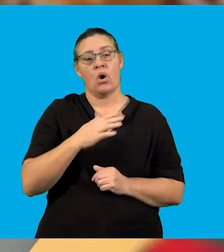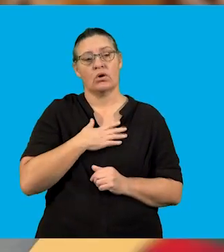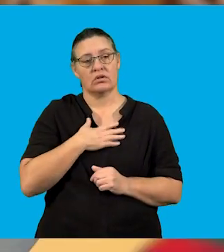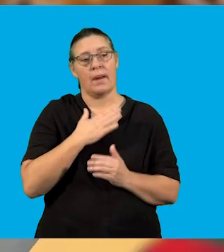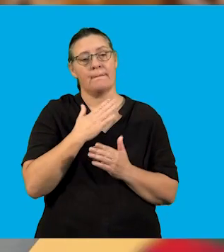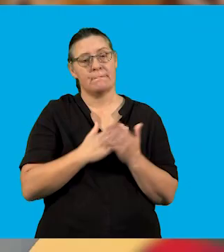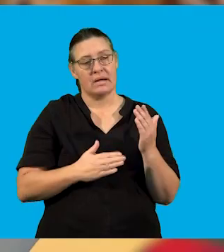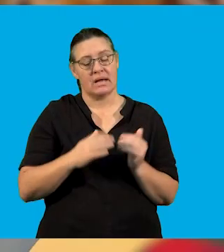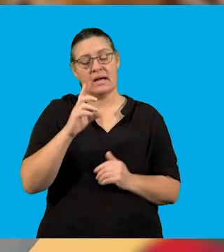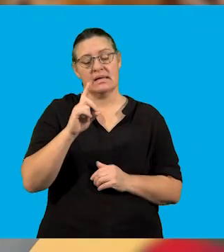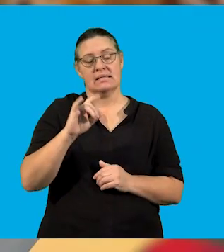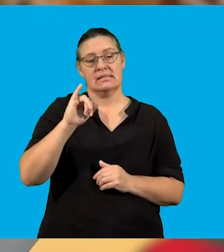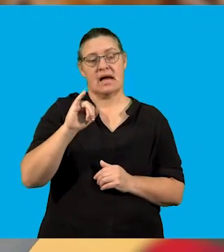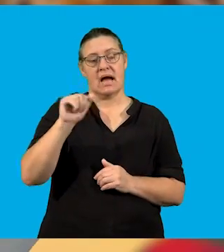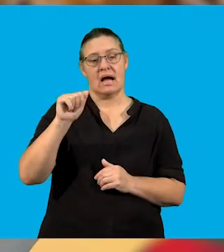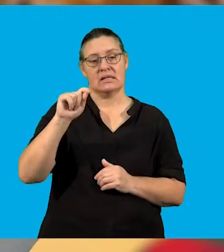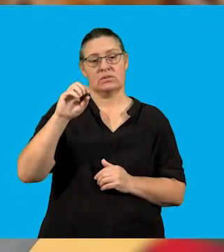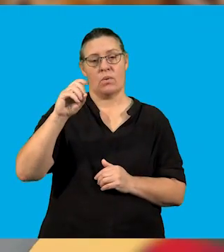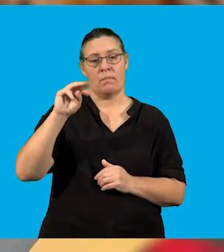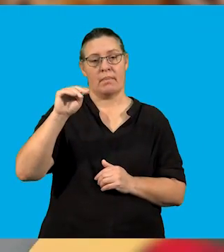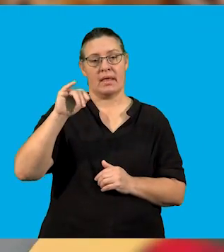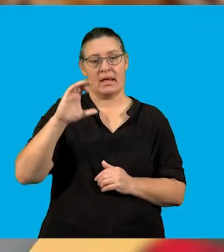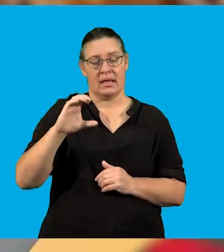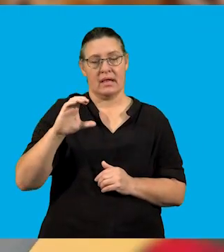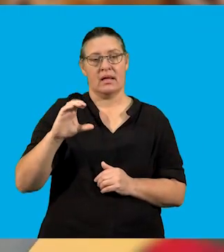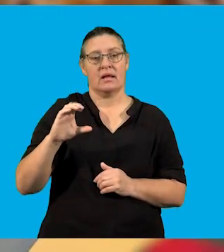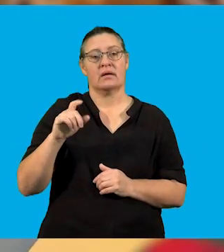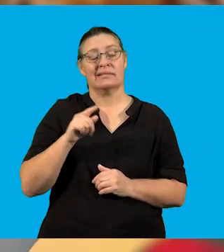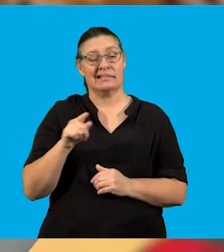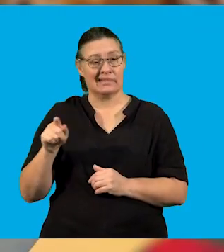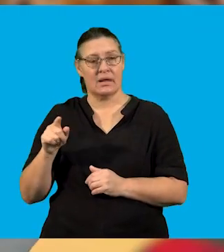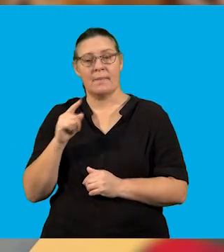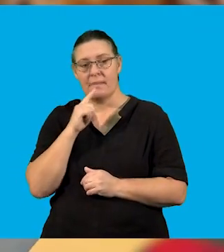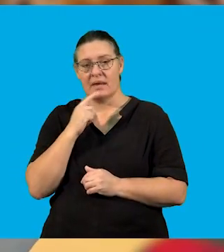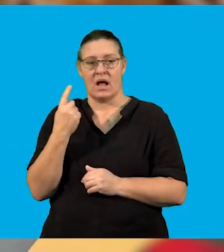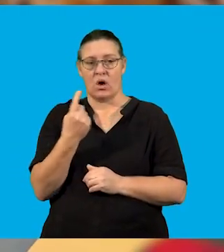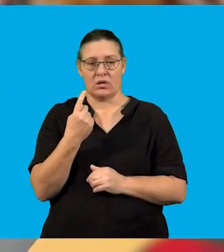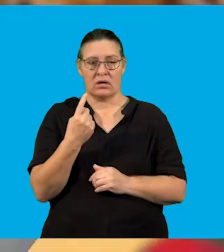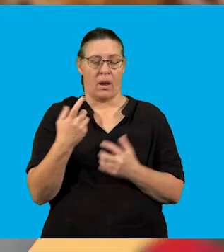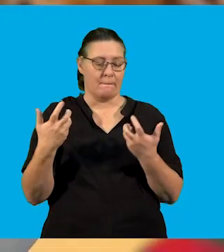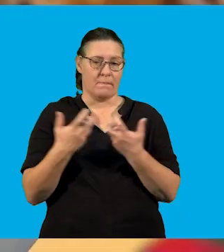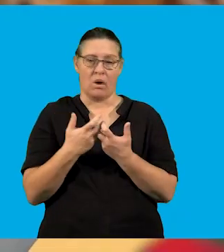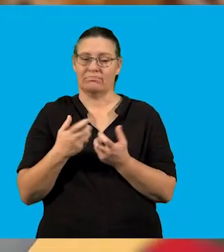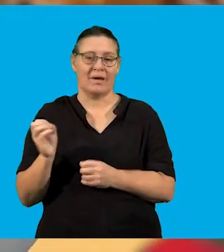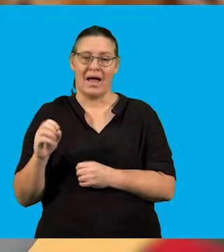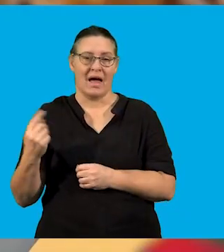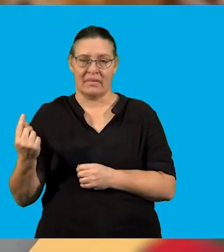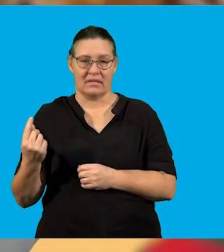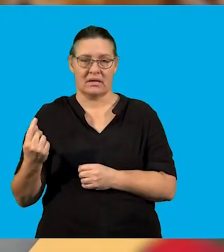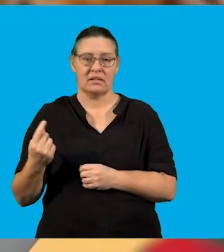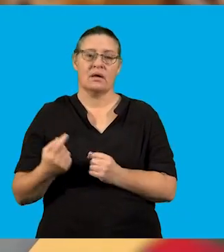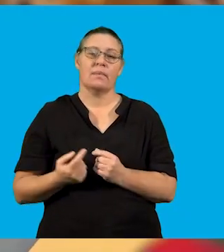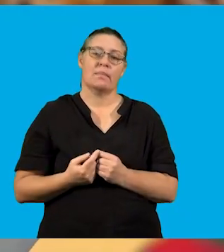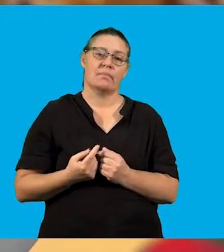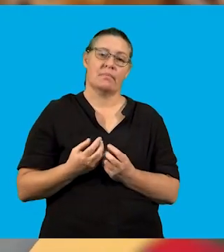is part of the diatomic molecules, those ones that exist as two. Whenever they are alone and not bonded with anything else, we write them